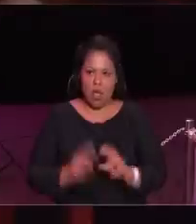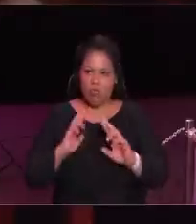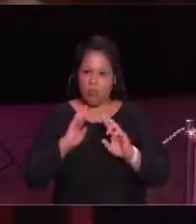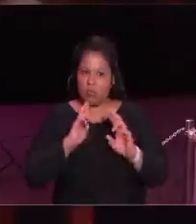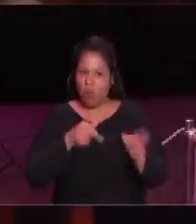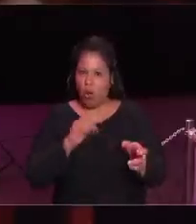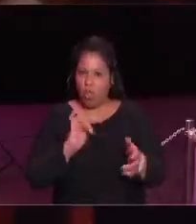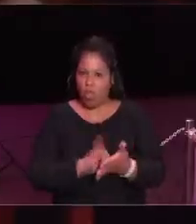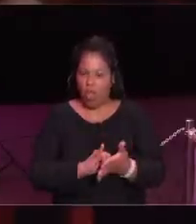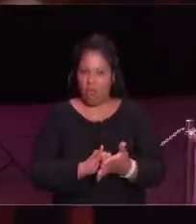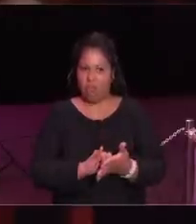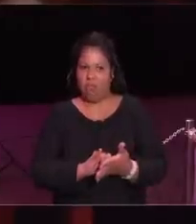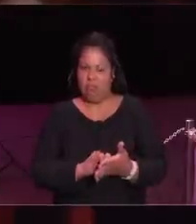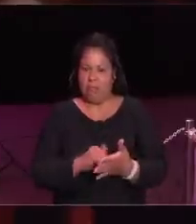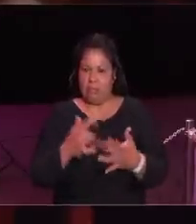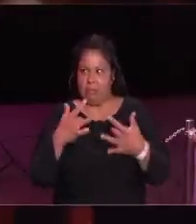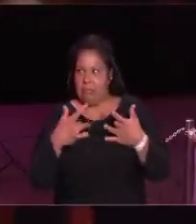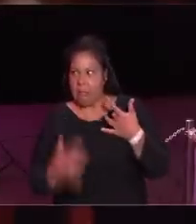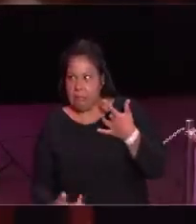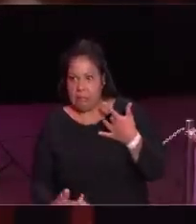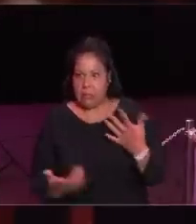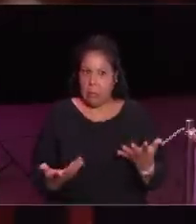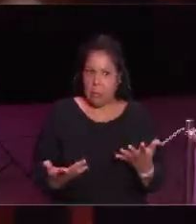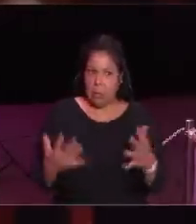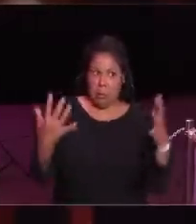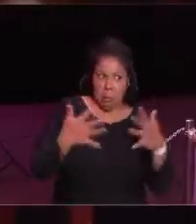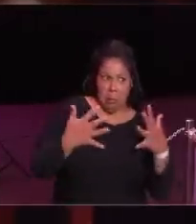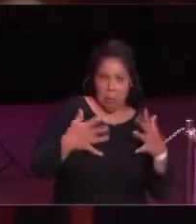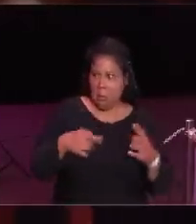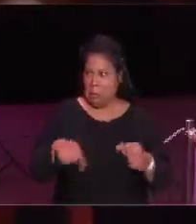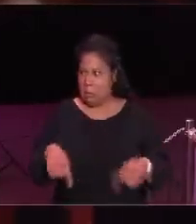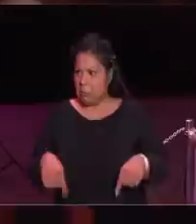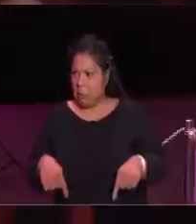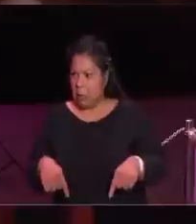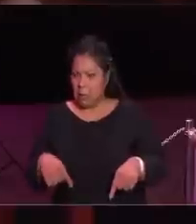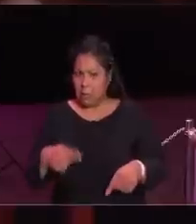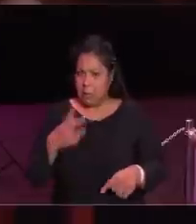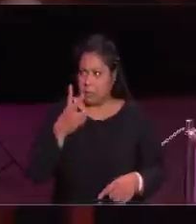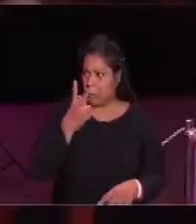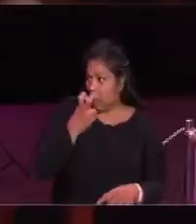fear, discouragement, panic, and unbelief.